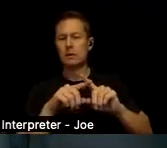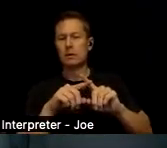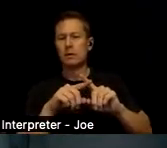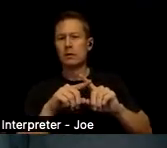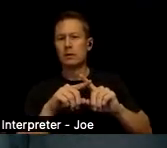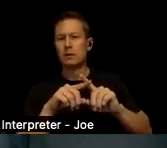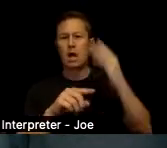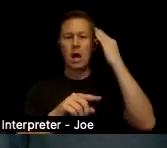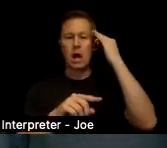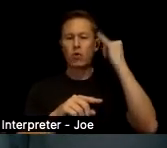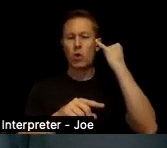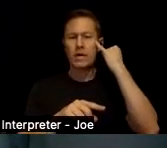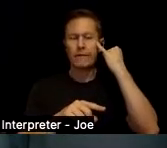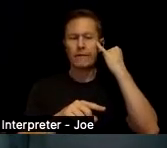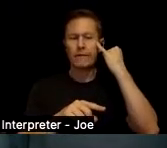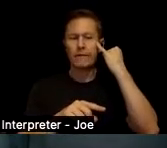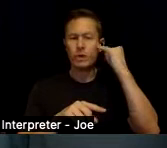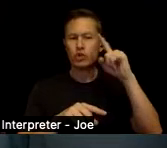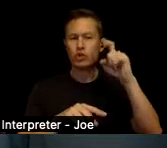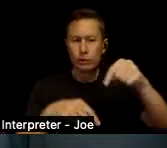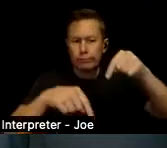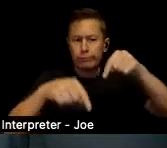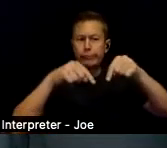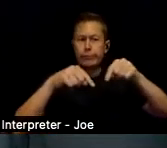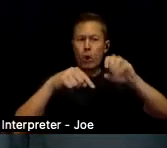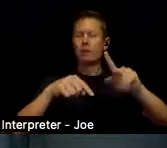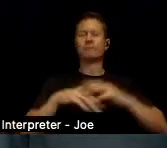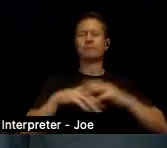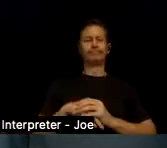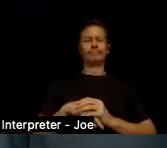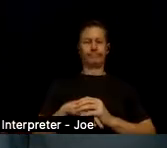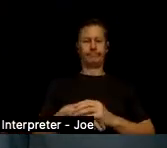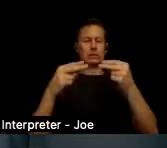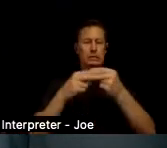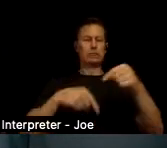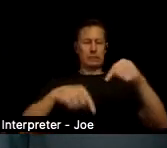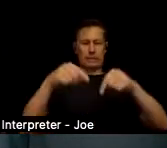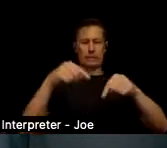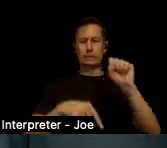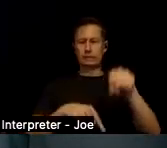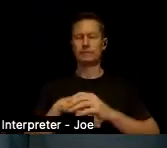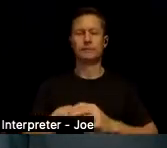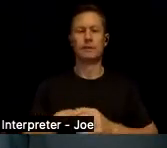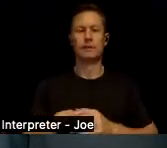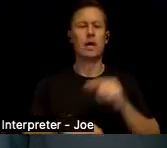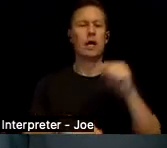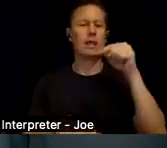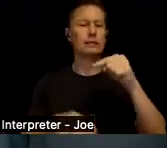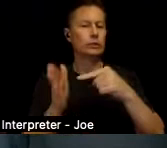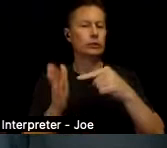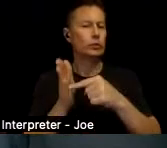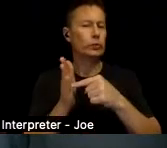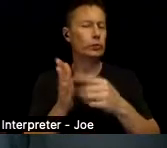I don't know if it's worth trying to go back or not. Yeah, there we go. So what this really illustrated